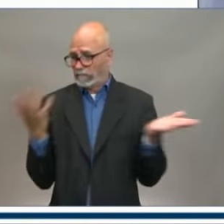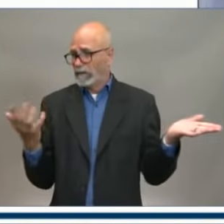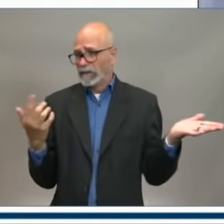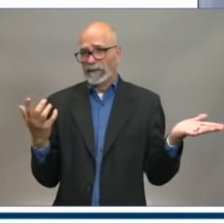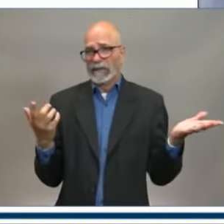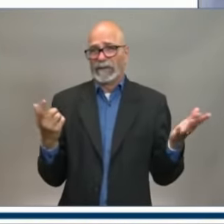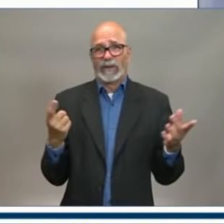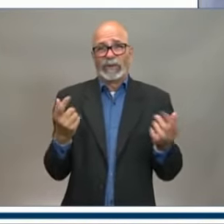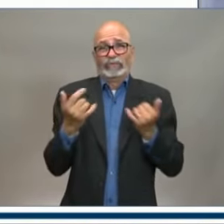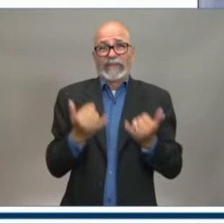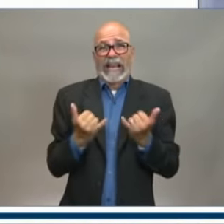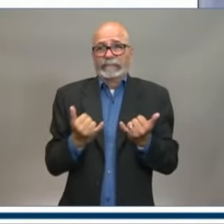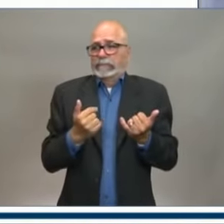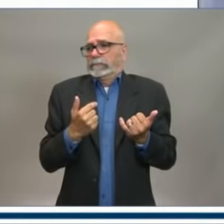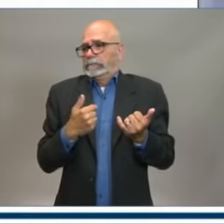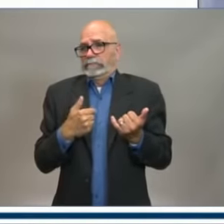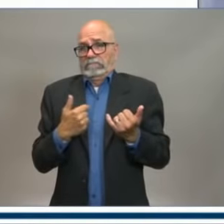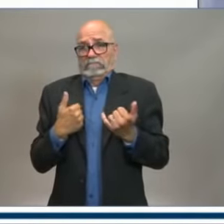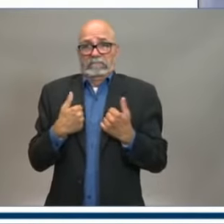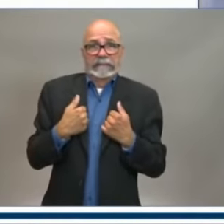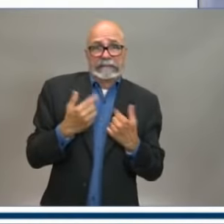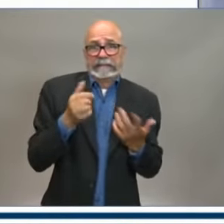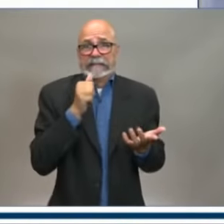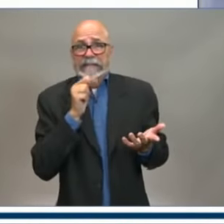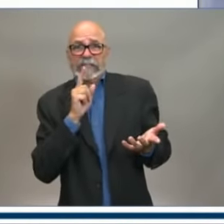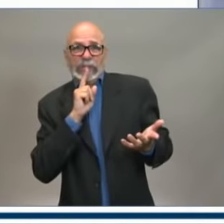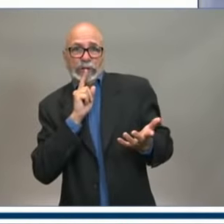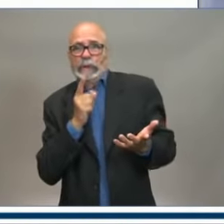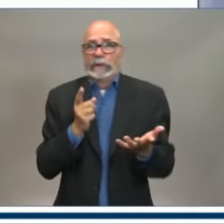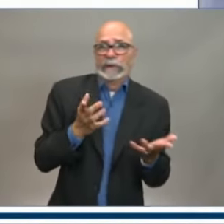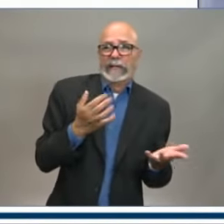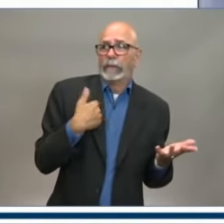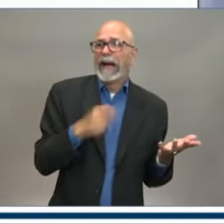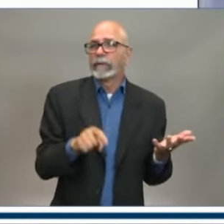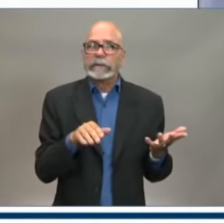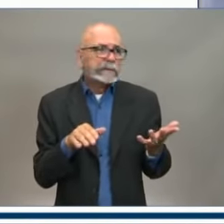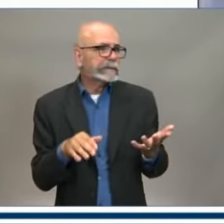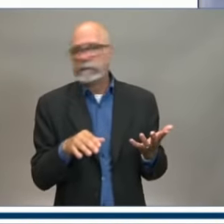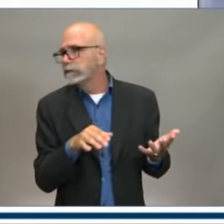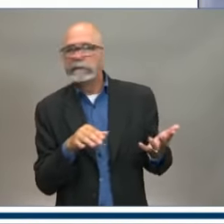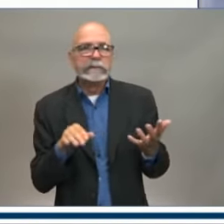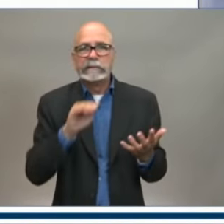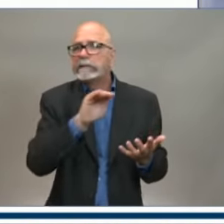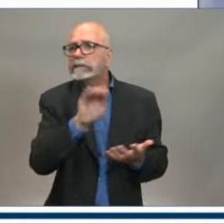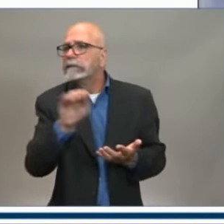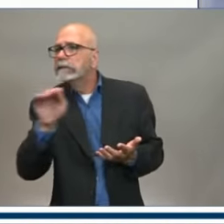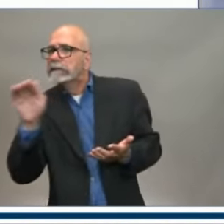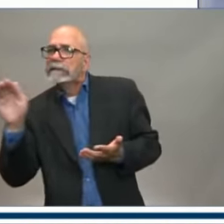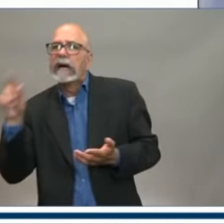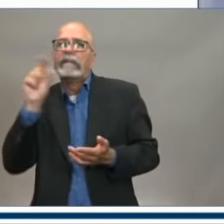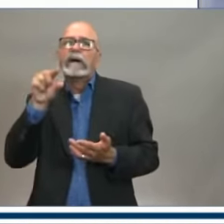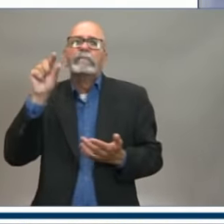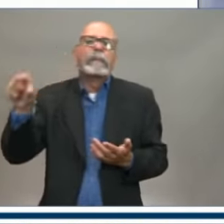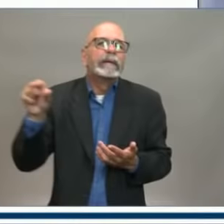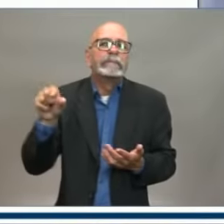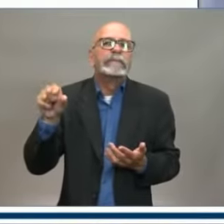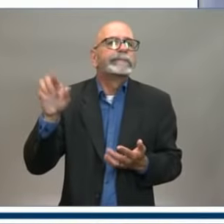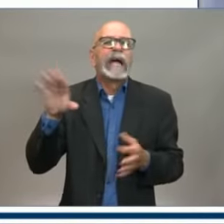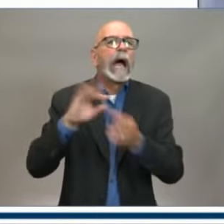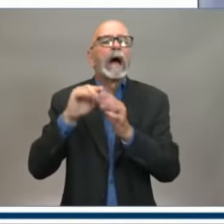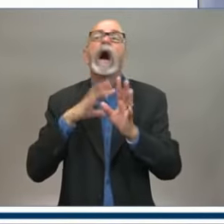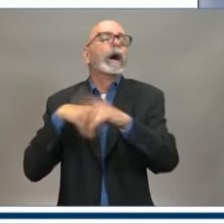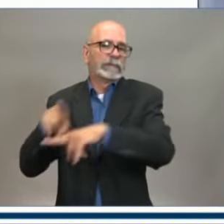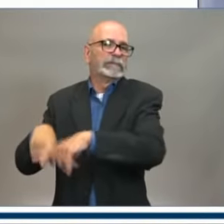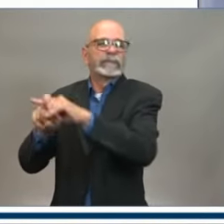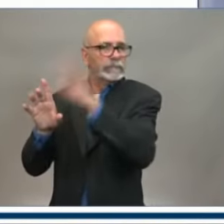you a number of things that we as a province have done in order to deal with legacies of governments who've ignored environmental challenges. At